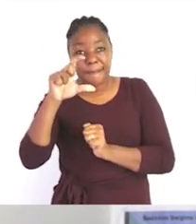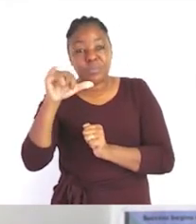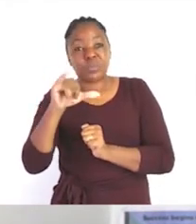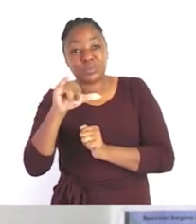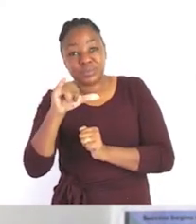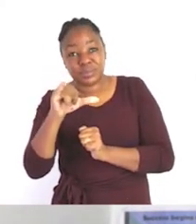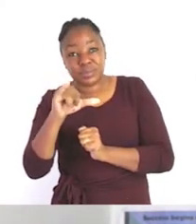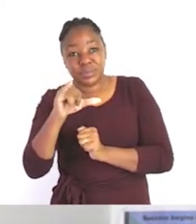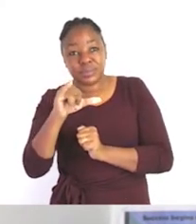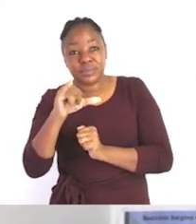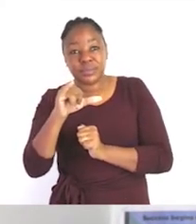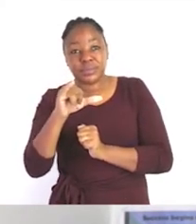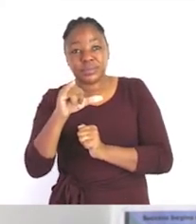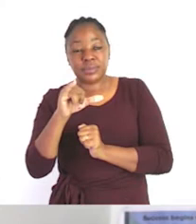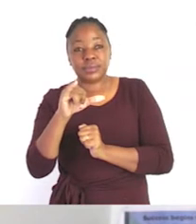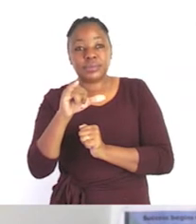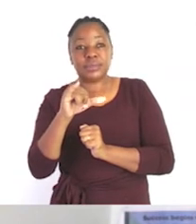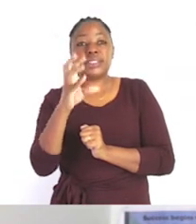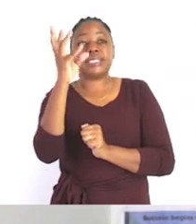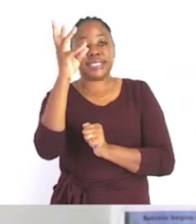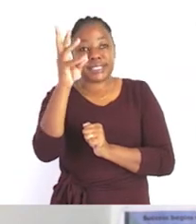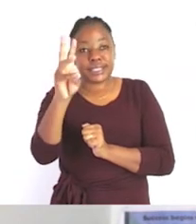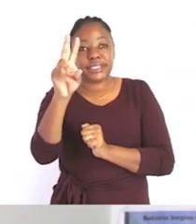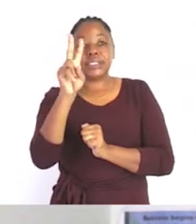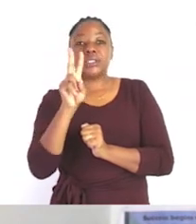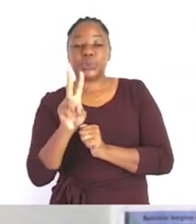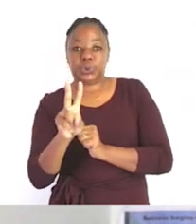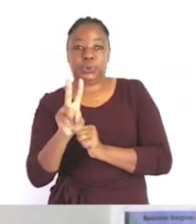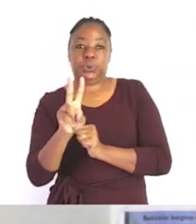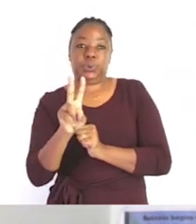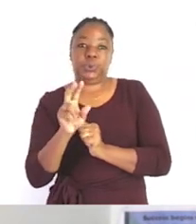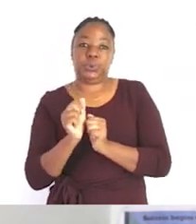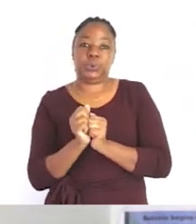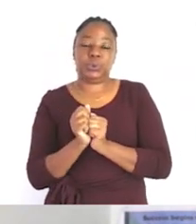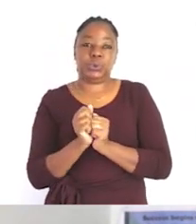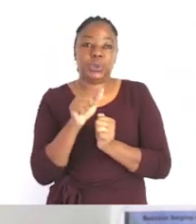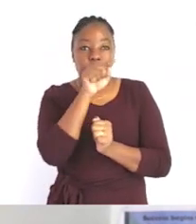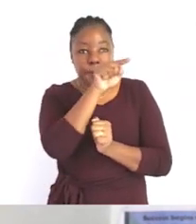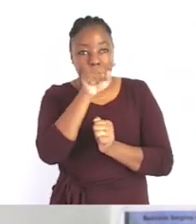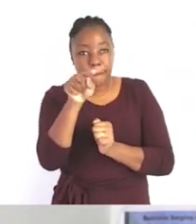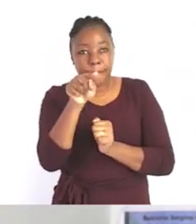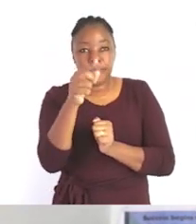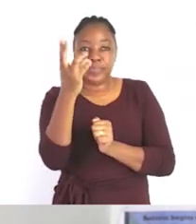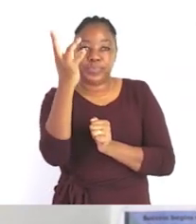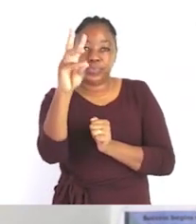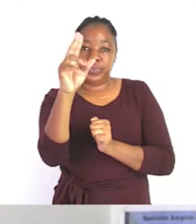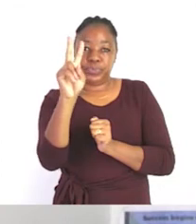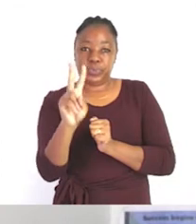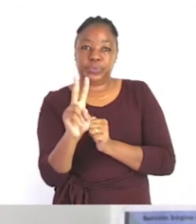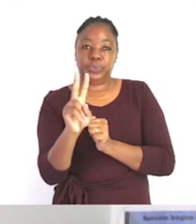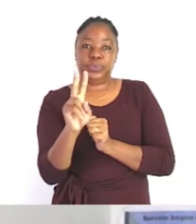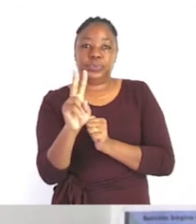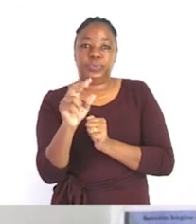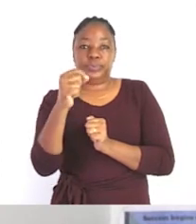62 because we were comparing it to 68. So you cancel the number 62